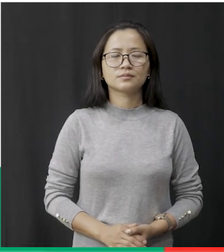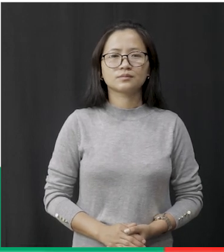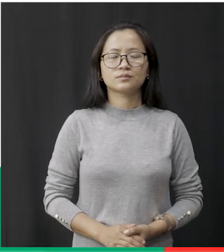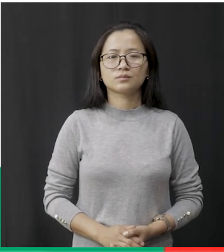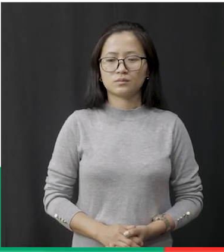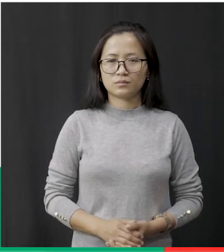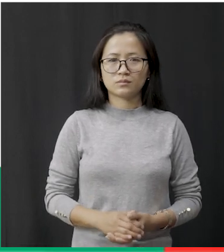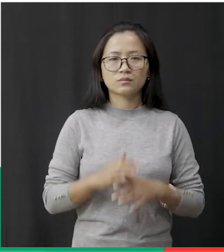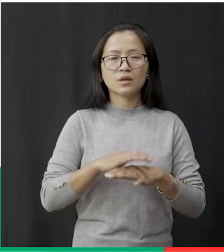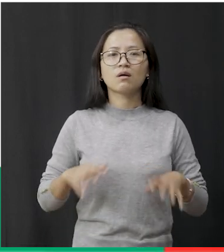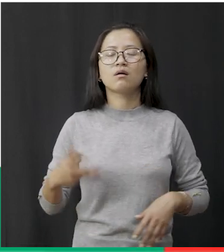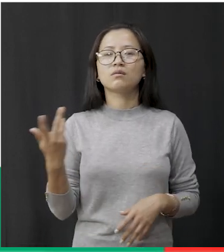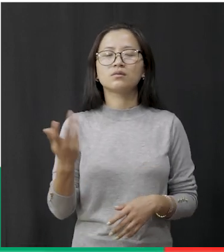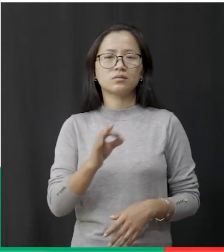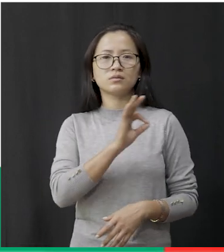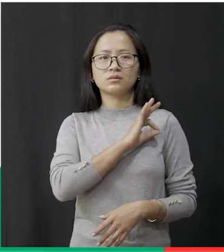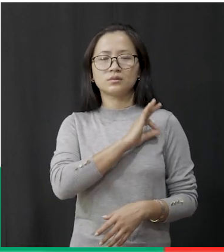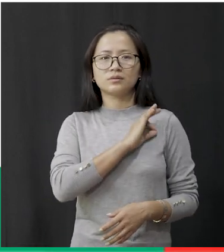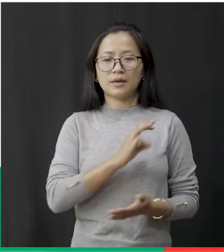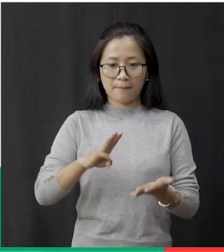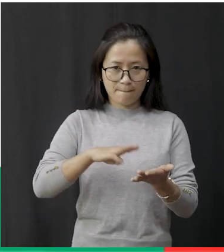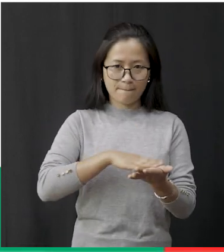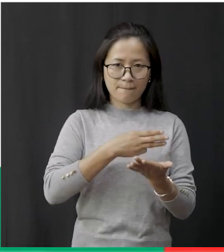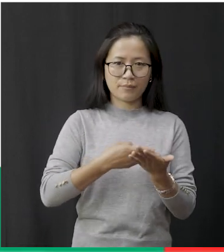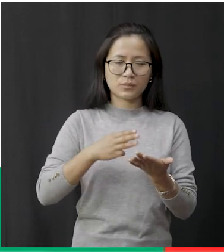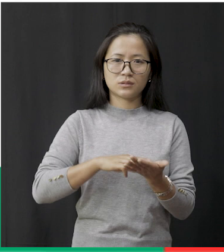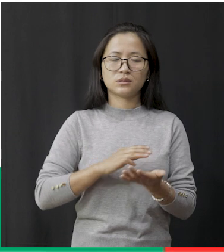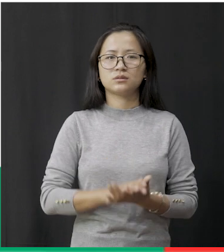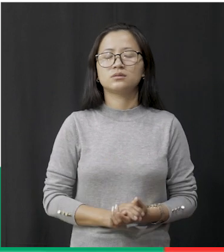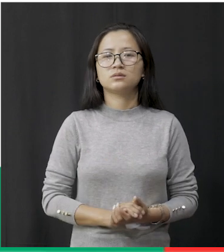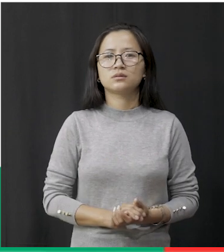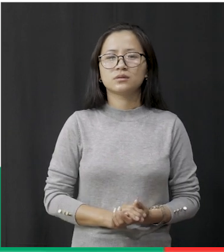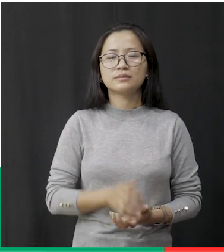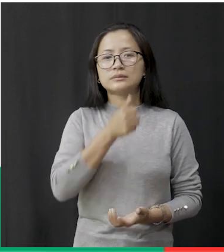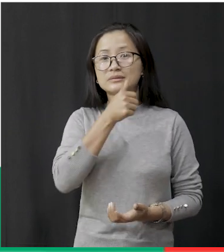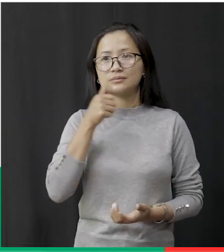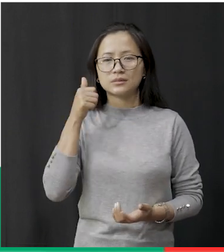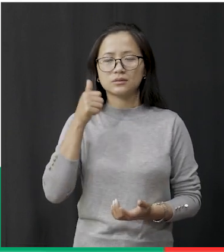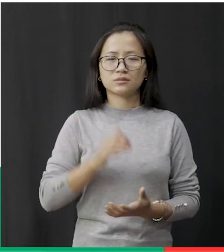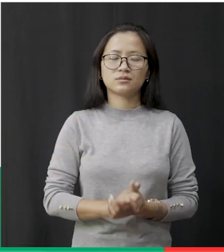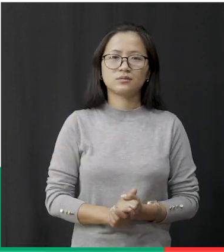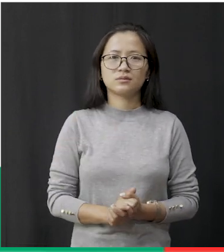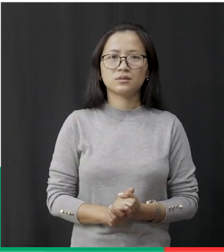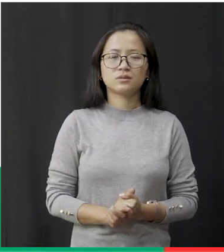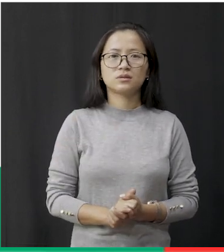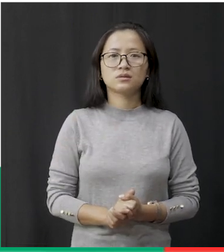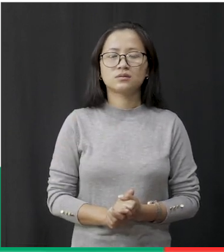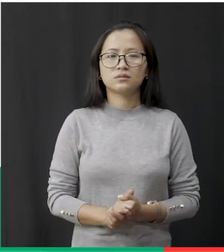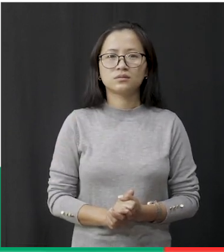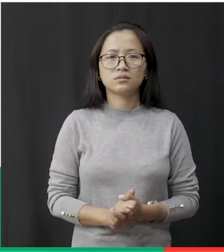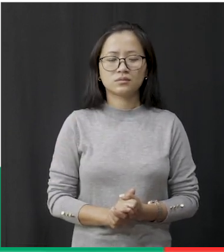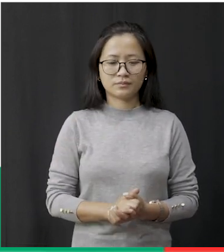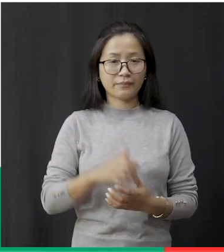Now students, how many of you like butter? How many of you like milk? So students,